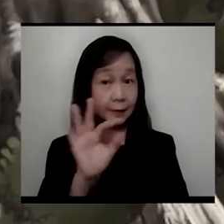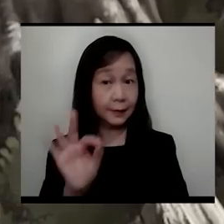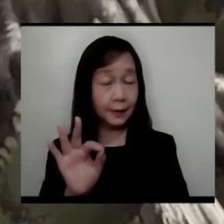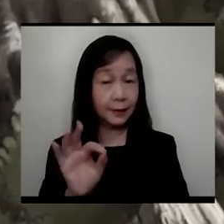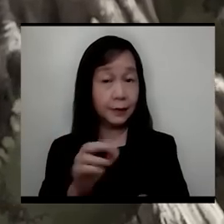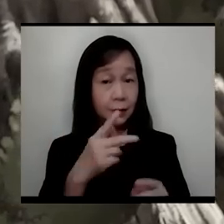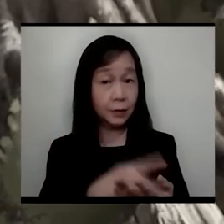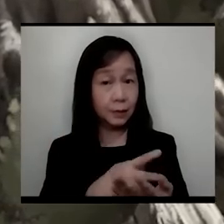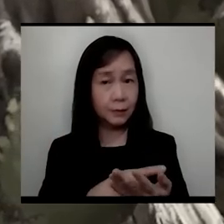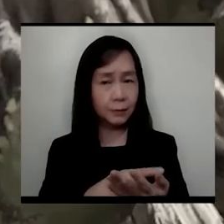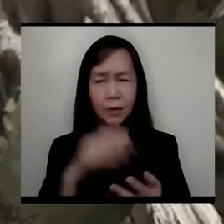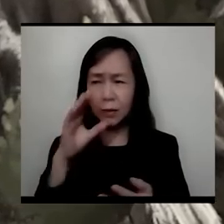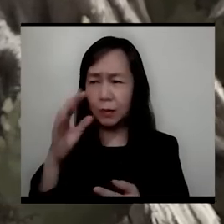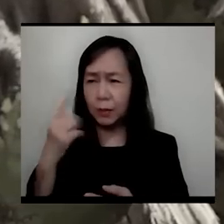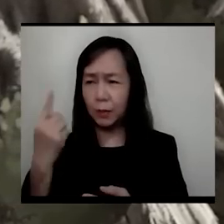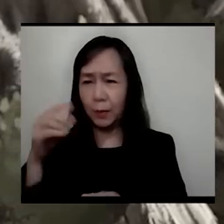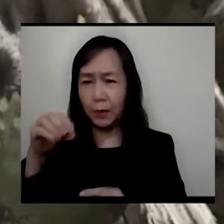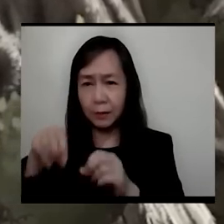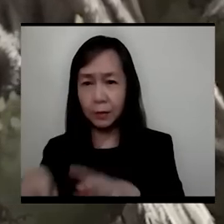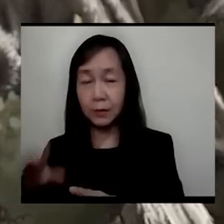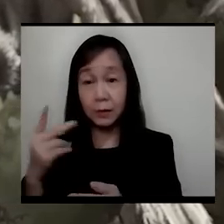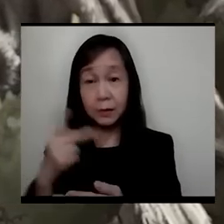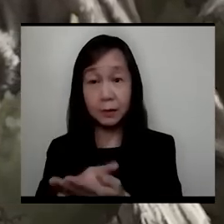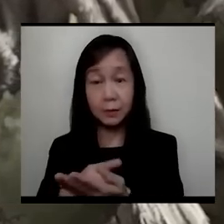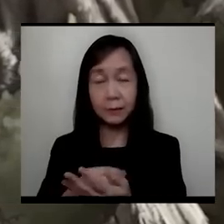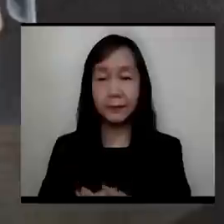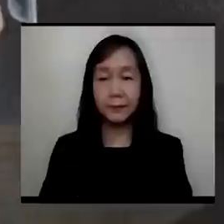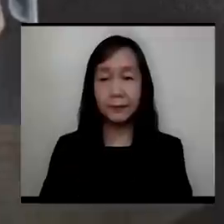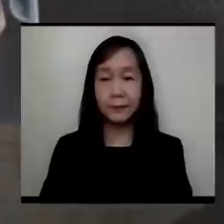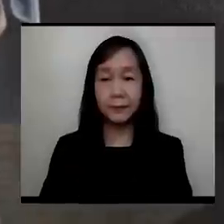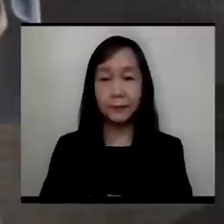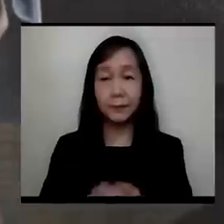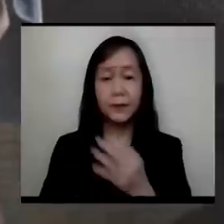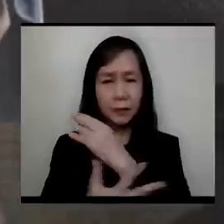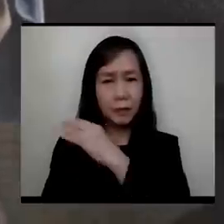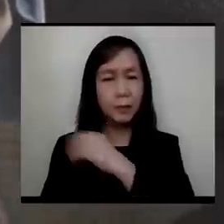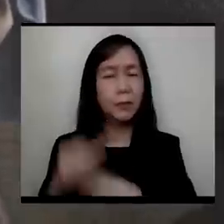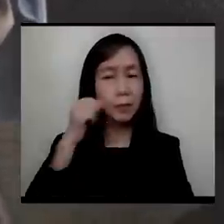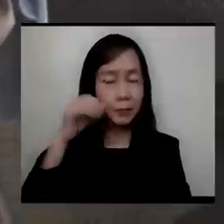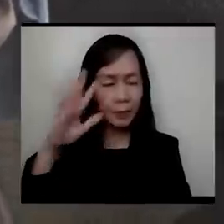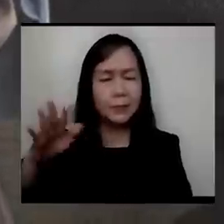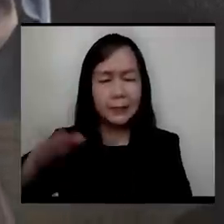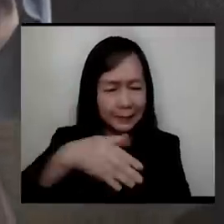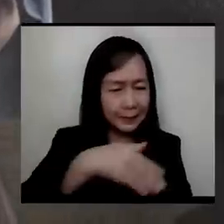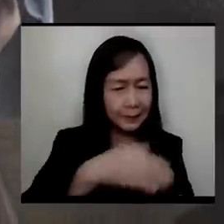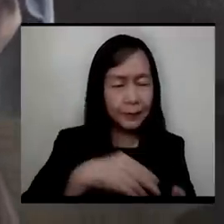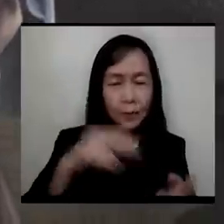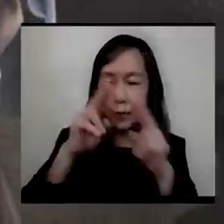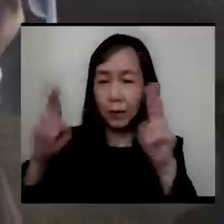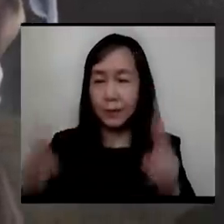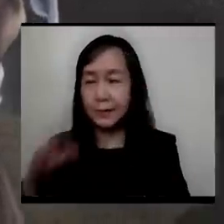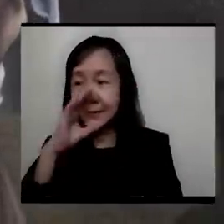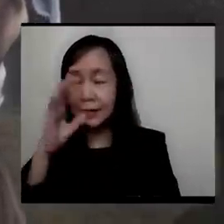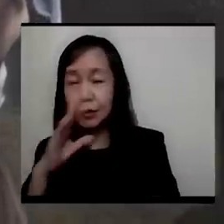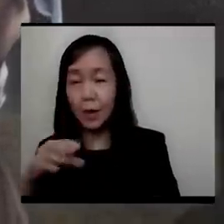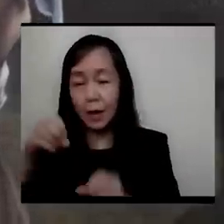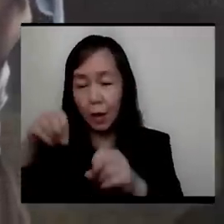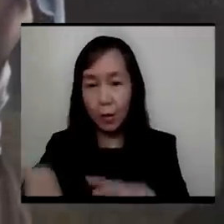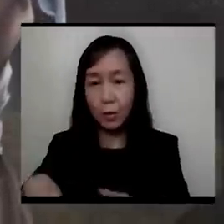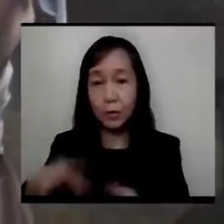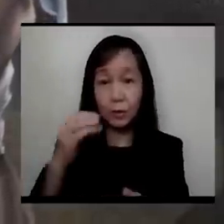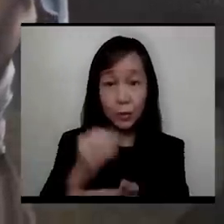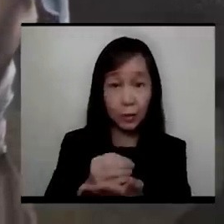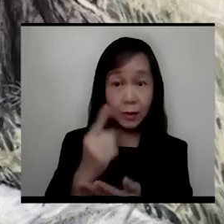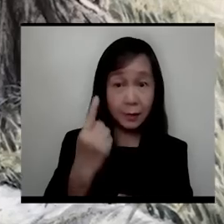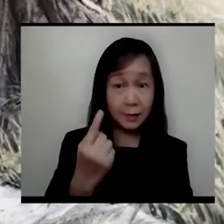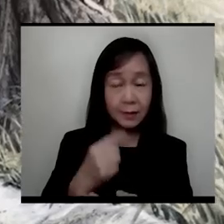sheep behind to look for the one that was lost. The poor woman would sweep the whole house in search of her lost